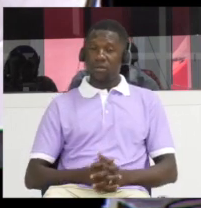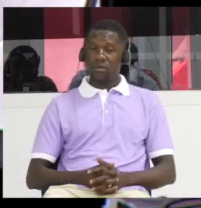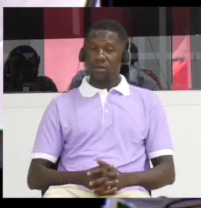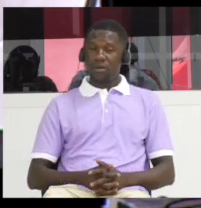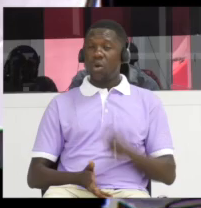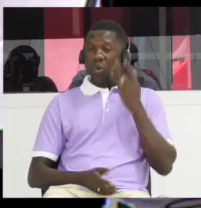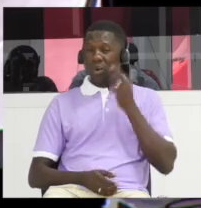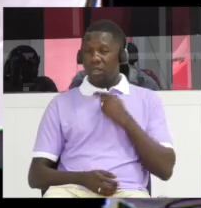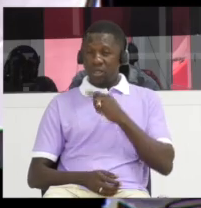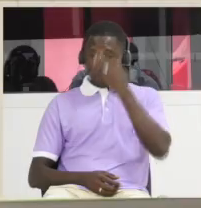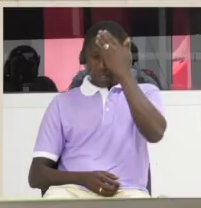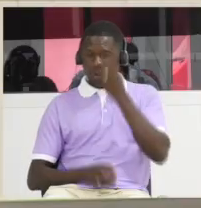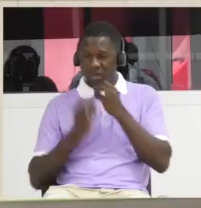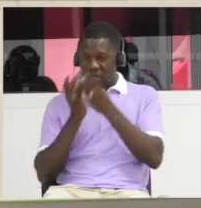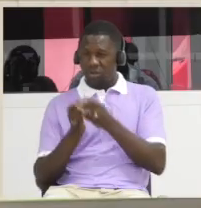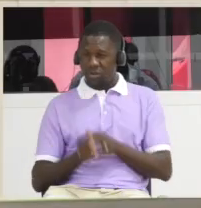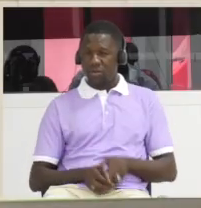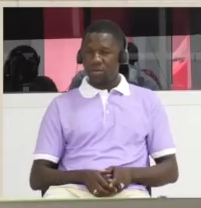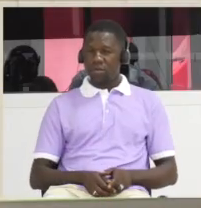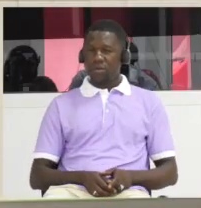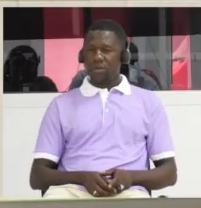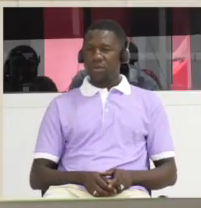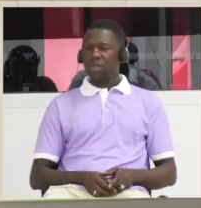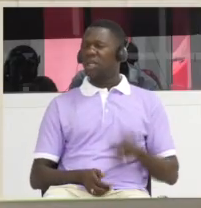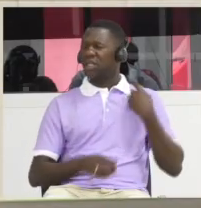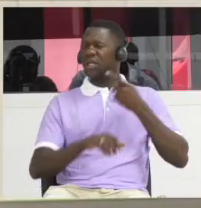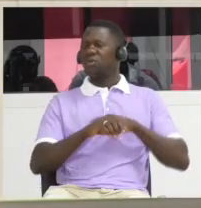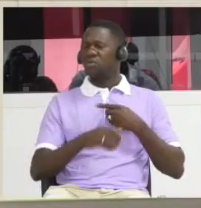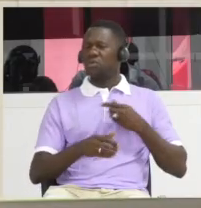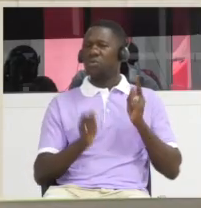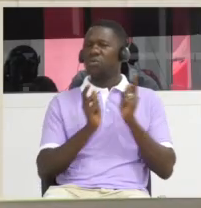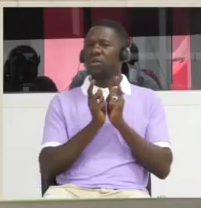afterwards. How did you feel when you heard that?